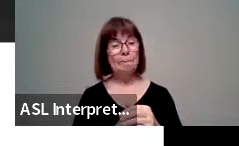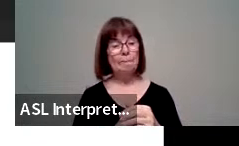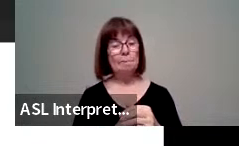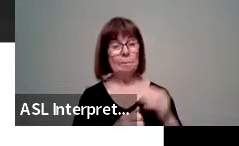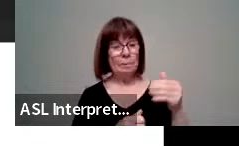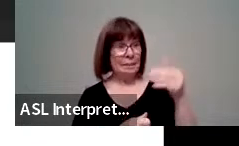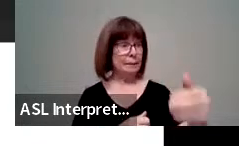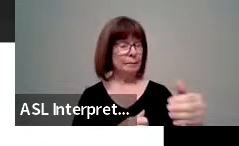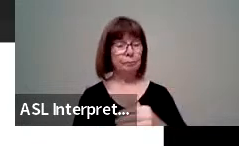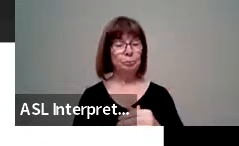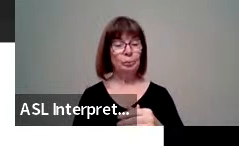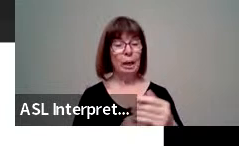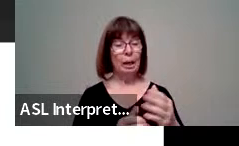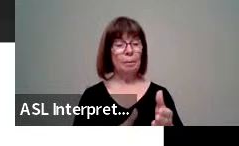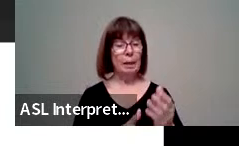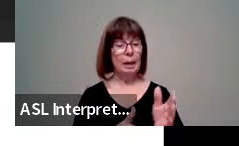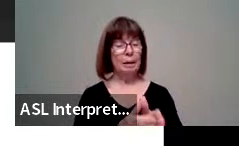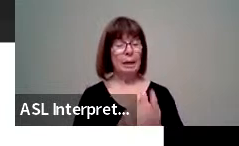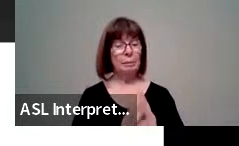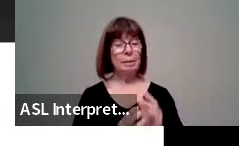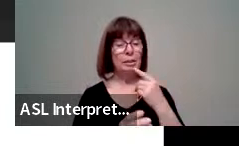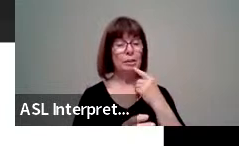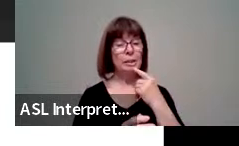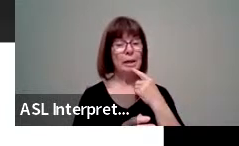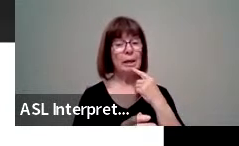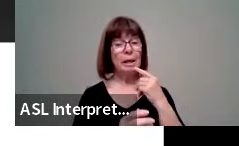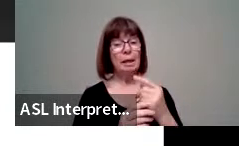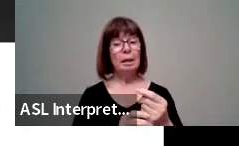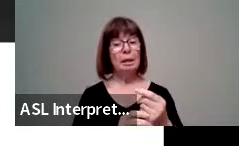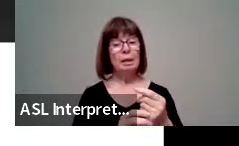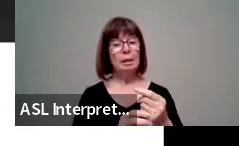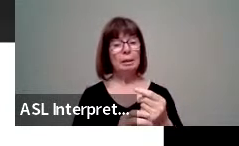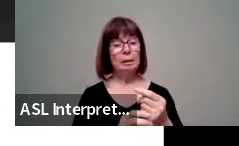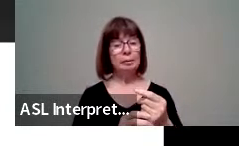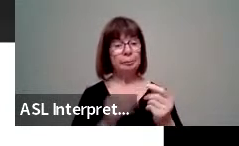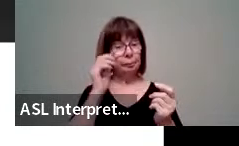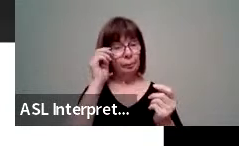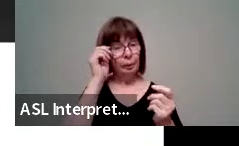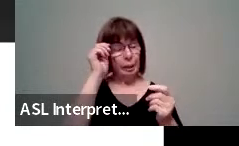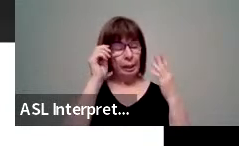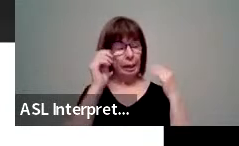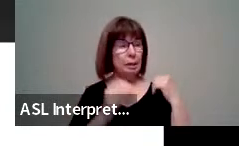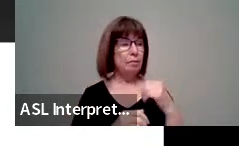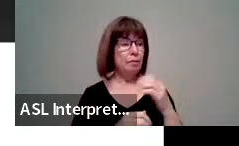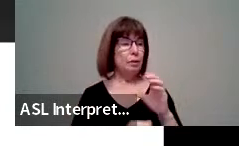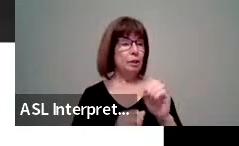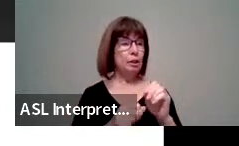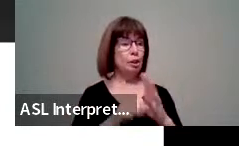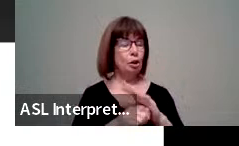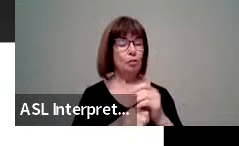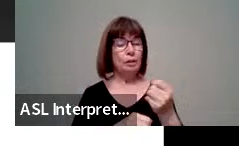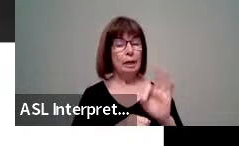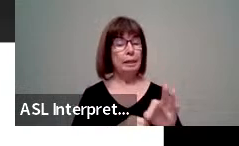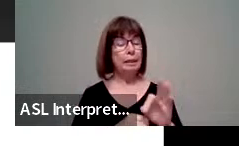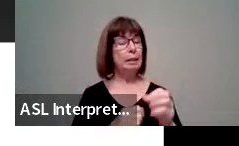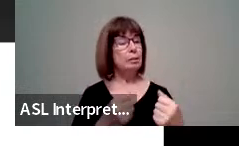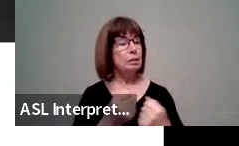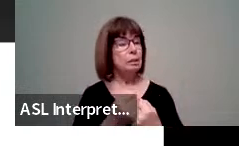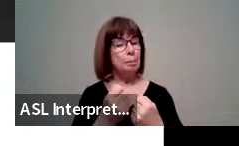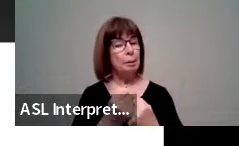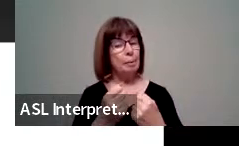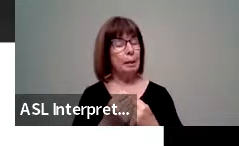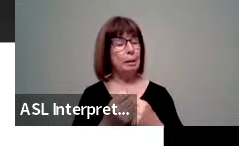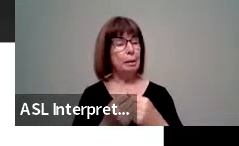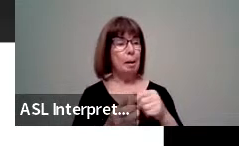I was asked to share on the California COVID-19 supplemental paid sick leave policy. There have been a few different policies